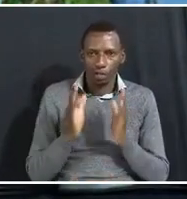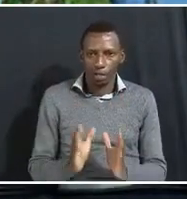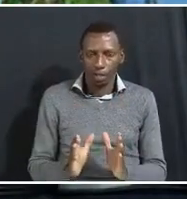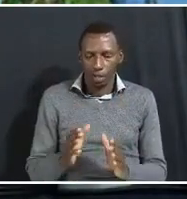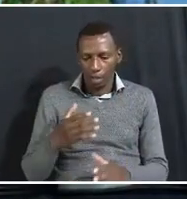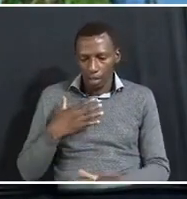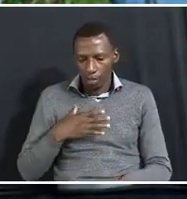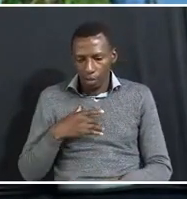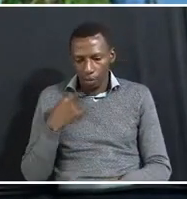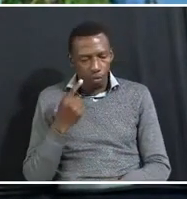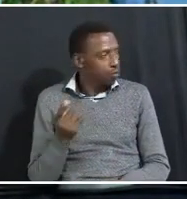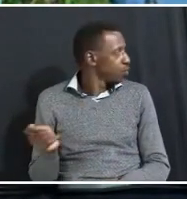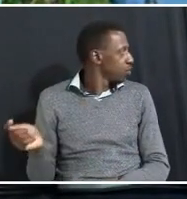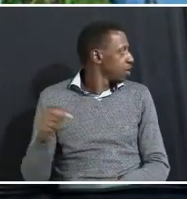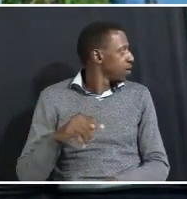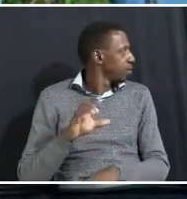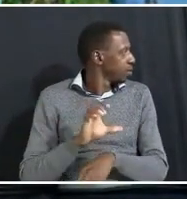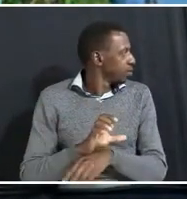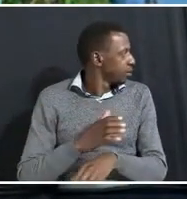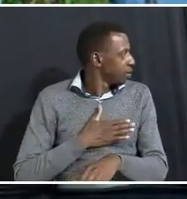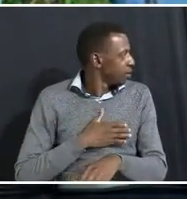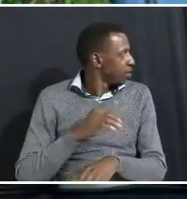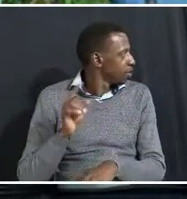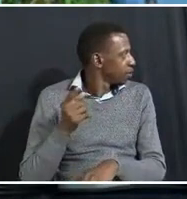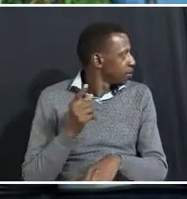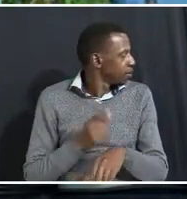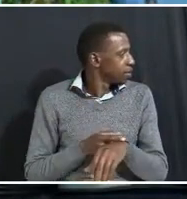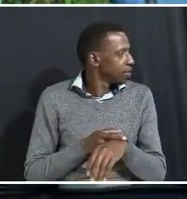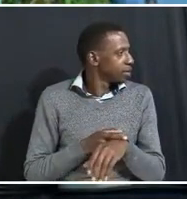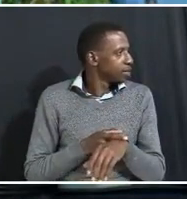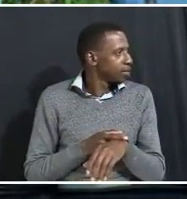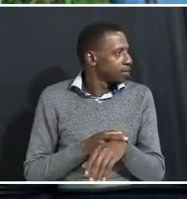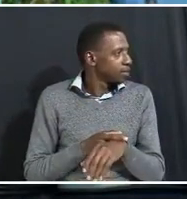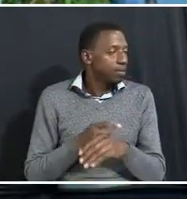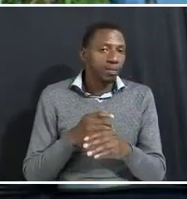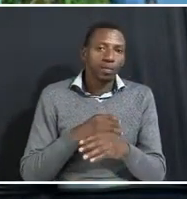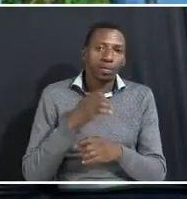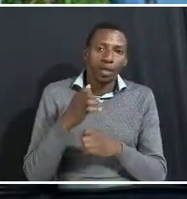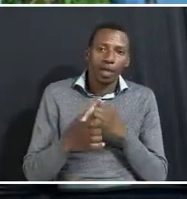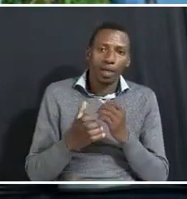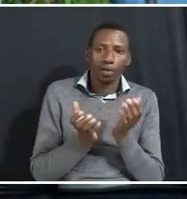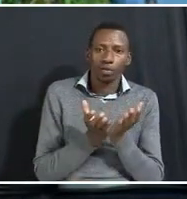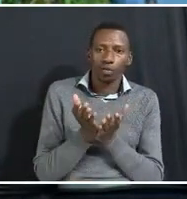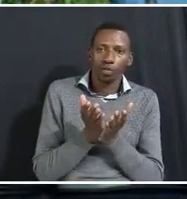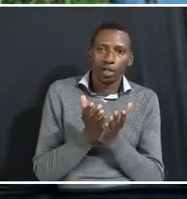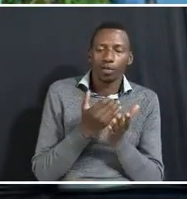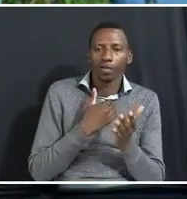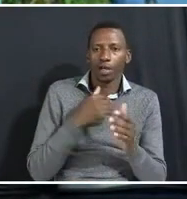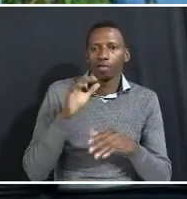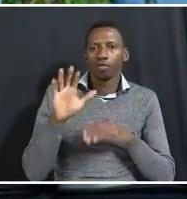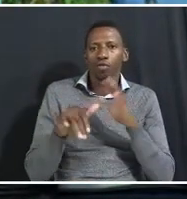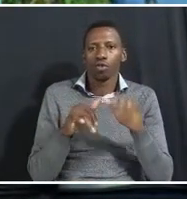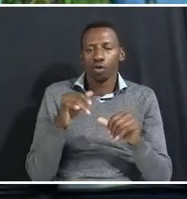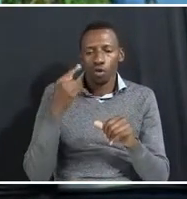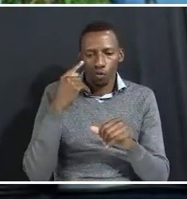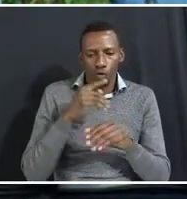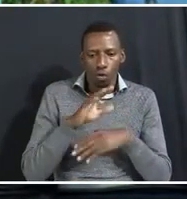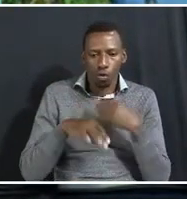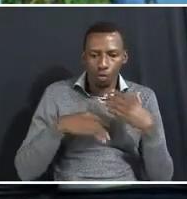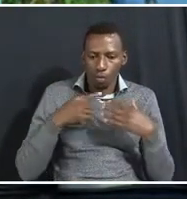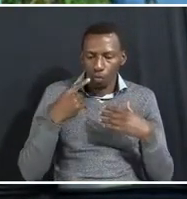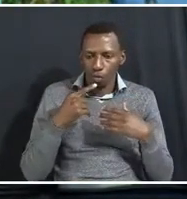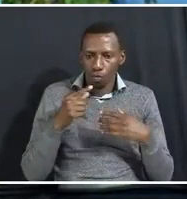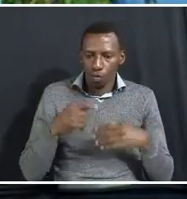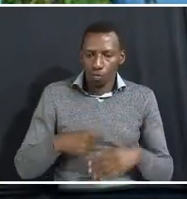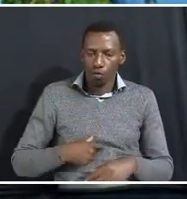come to our church for the first time. And at the end of the service, there is a call that is made for all people who